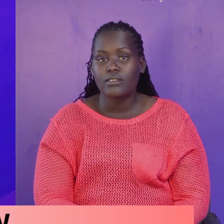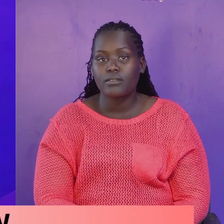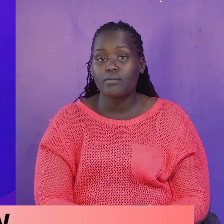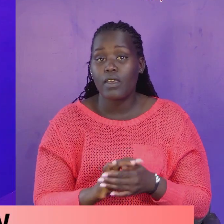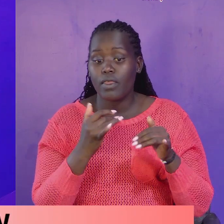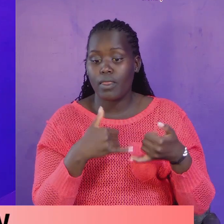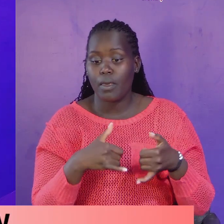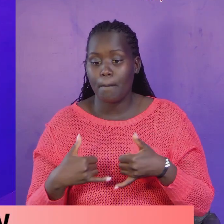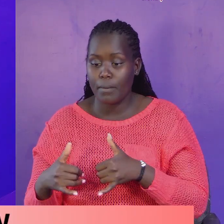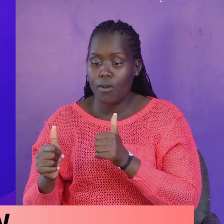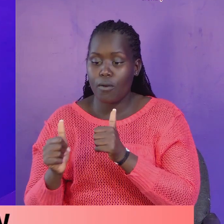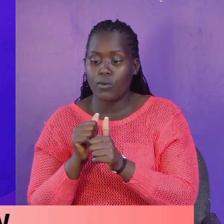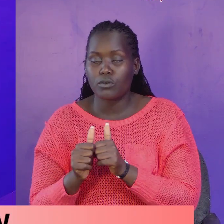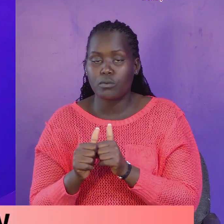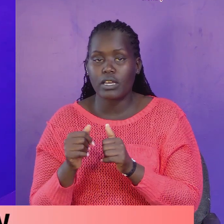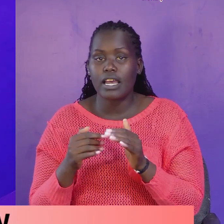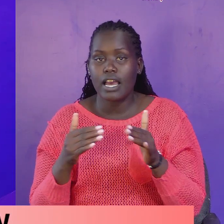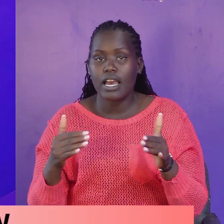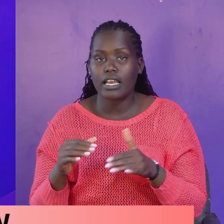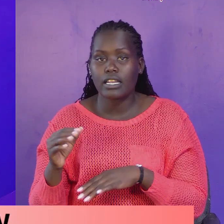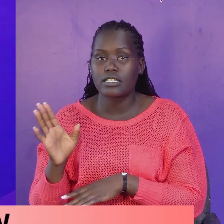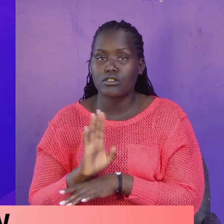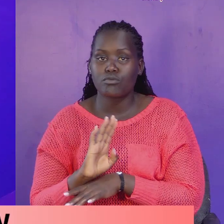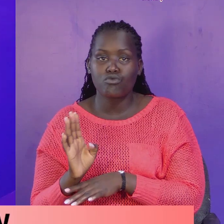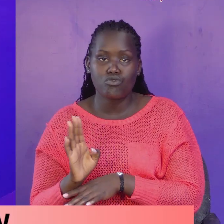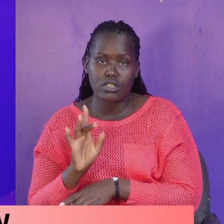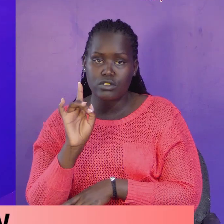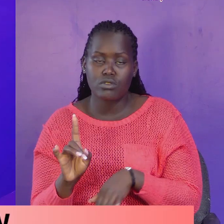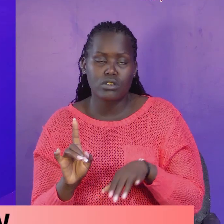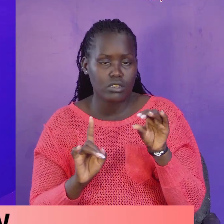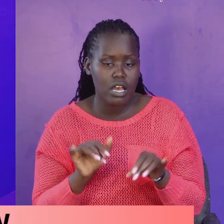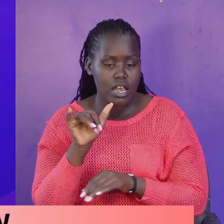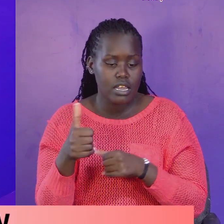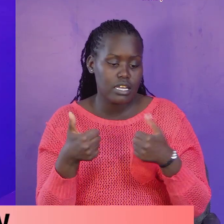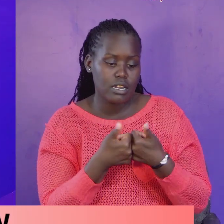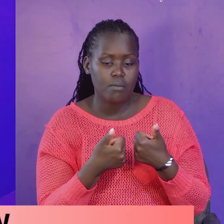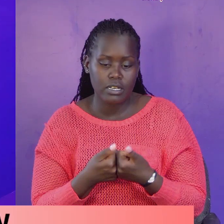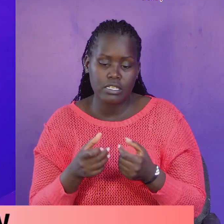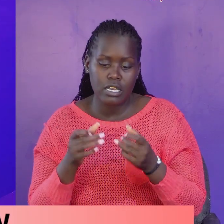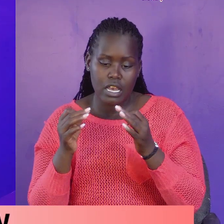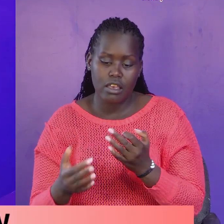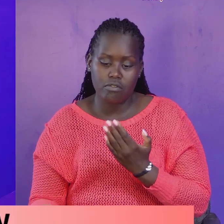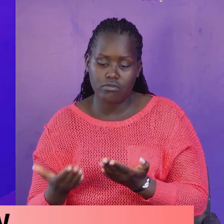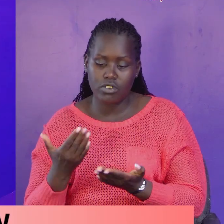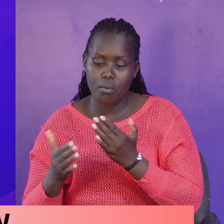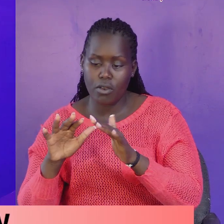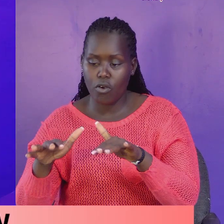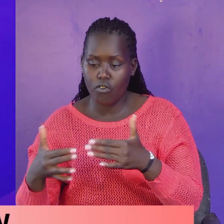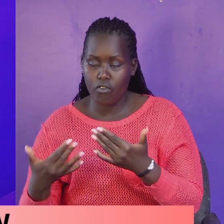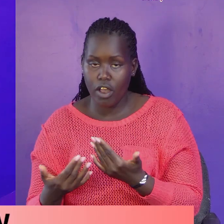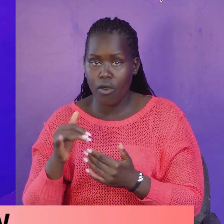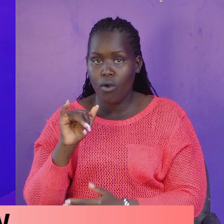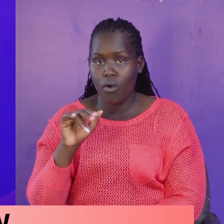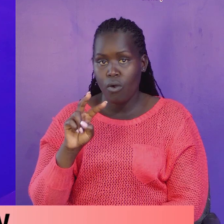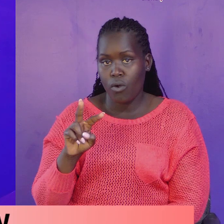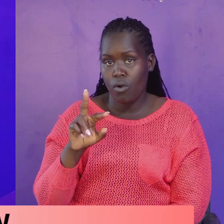Burundi, we won 1-0. Ryan Ogam scoring. That game, if I compare to how Ivory Coast